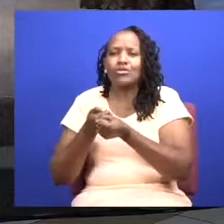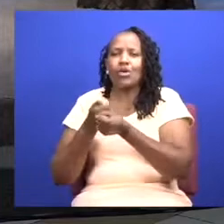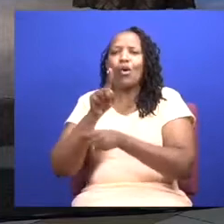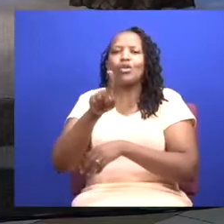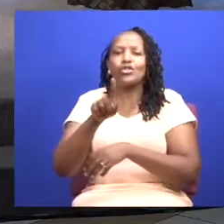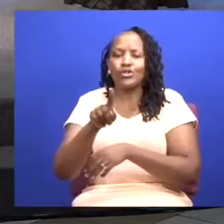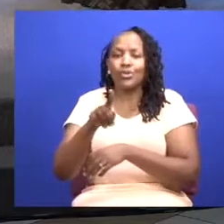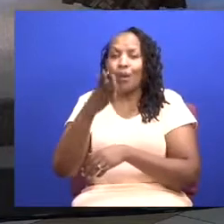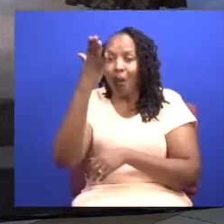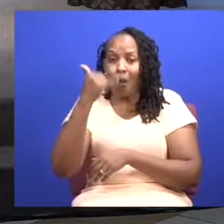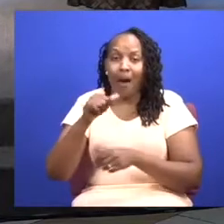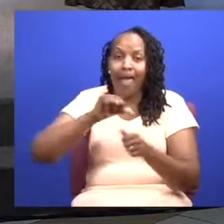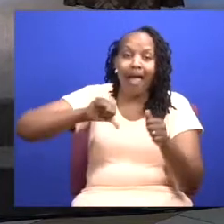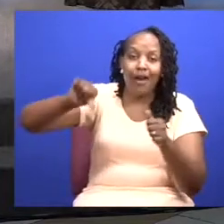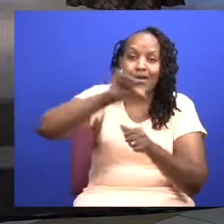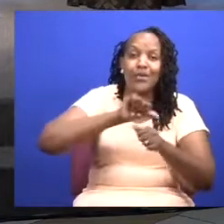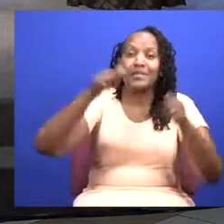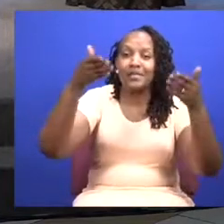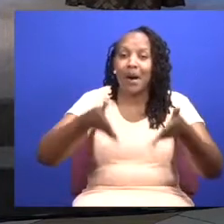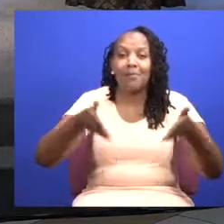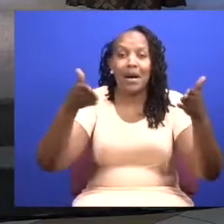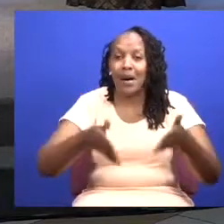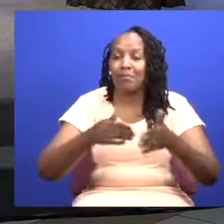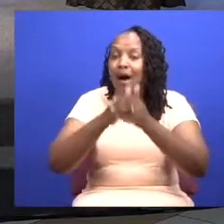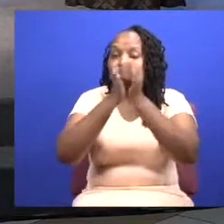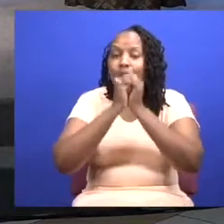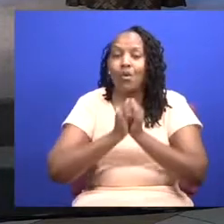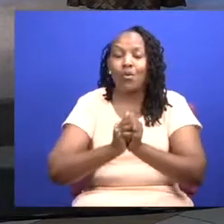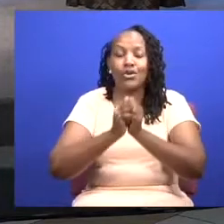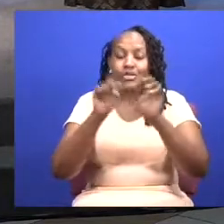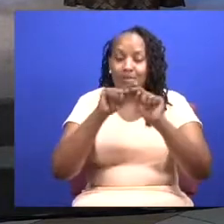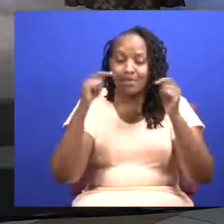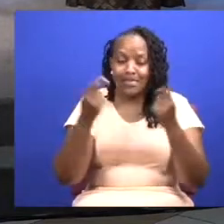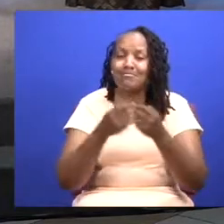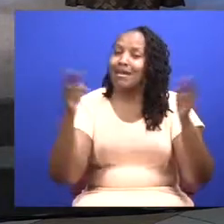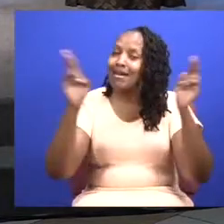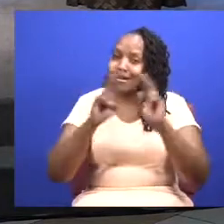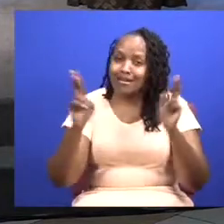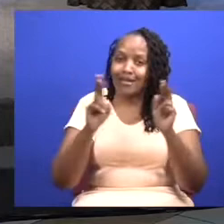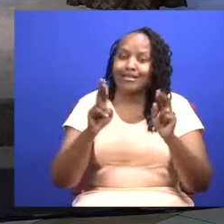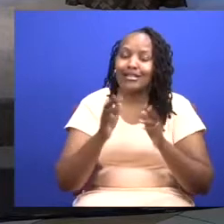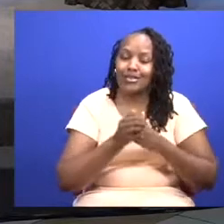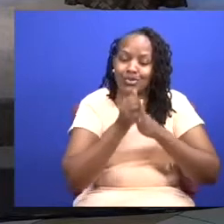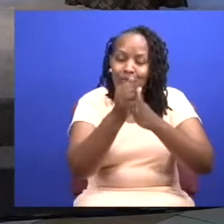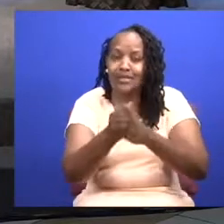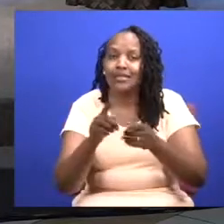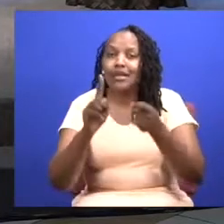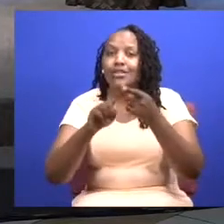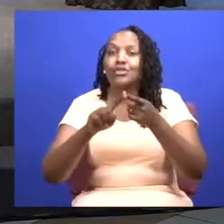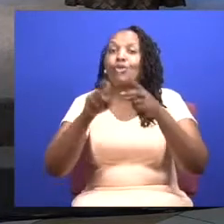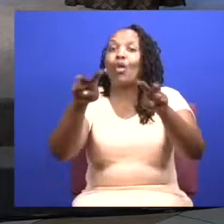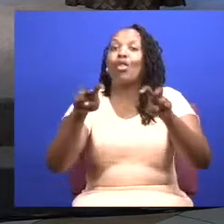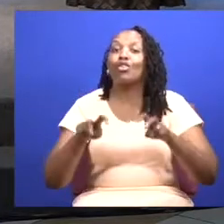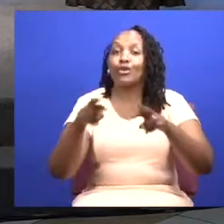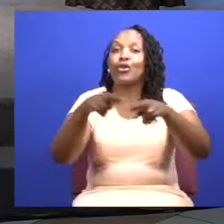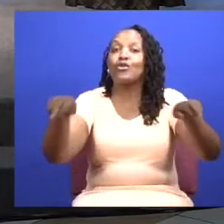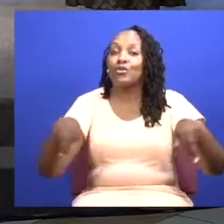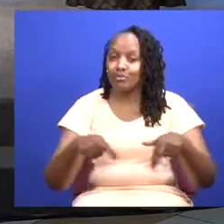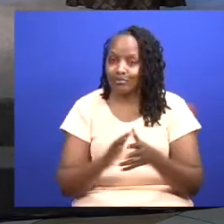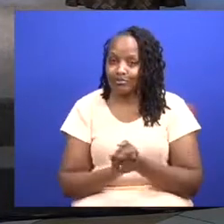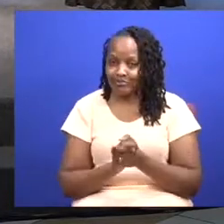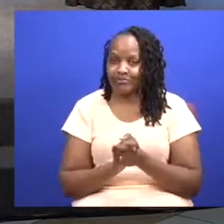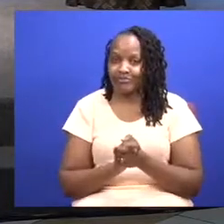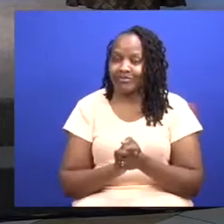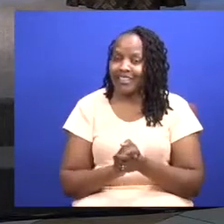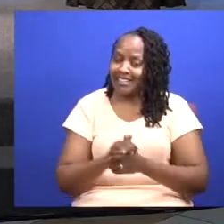because the anointing of God is here. Our worship team is ready to lead us into the throne room of God. I just want you to disengage your mind